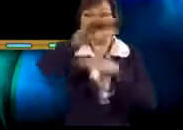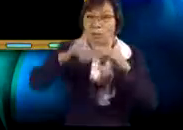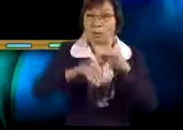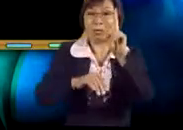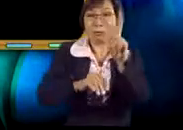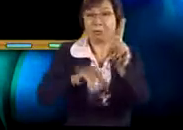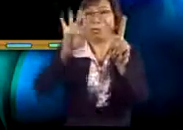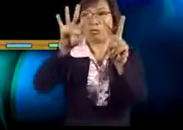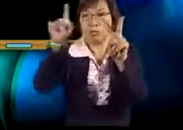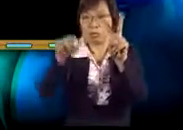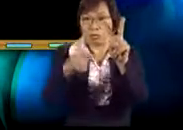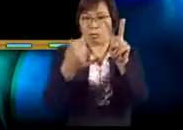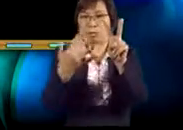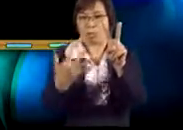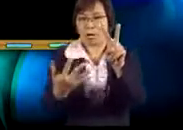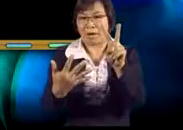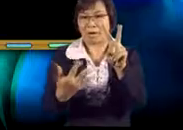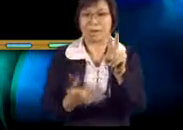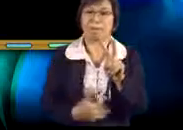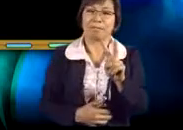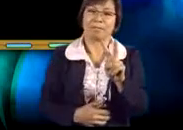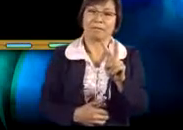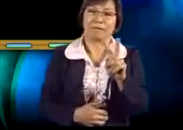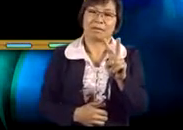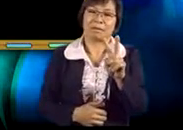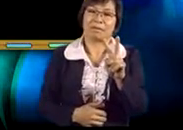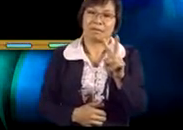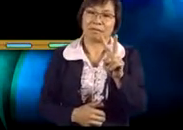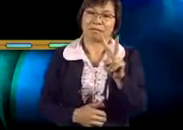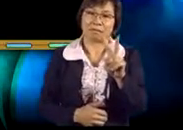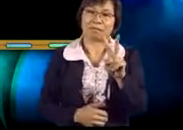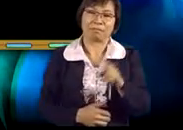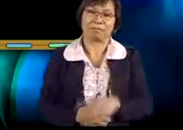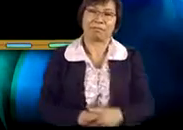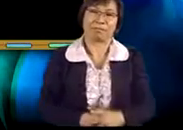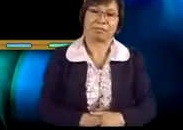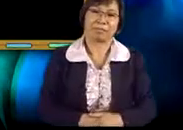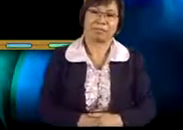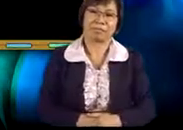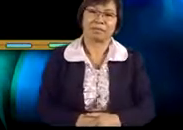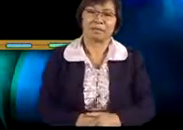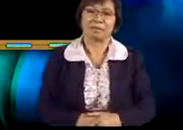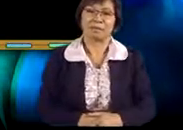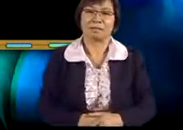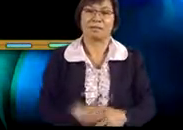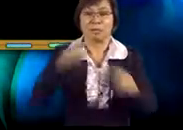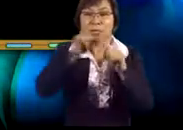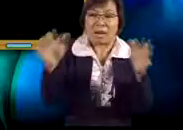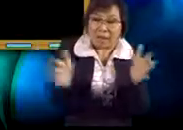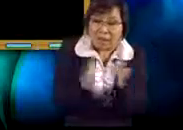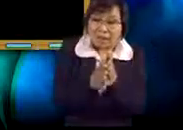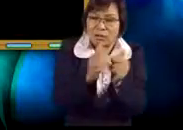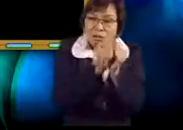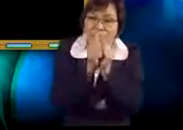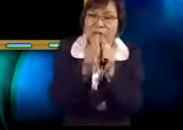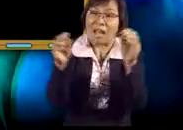whole number will be 2 and my fraction will be 4 over 5. When I add